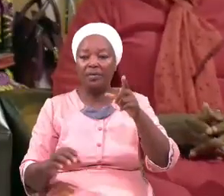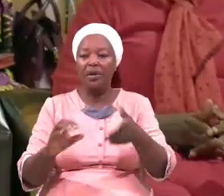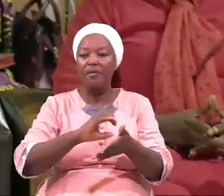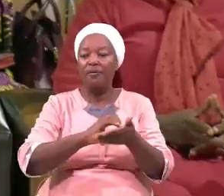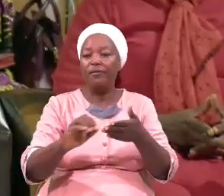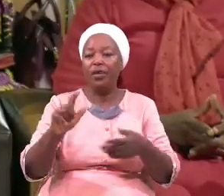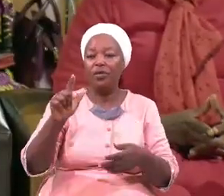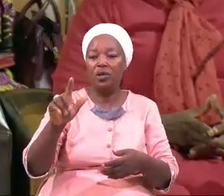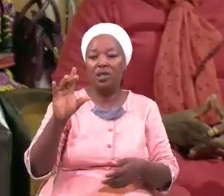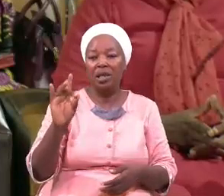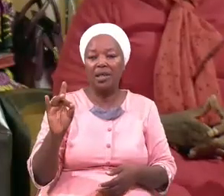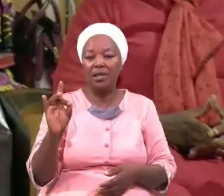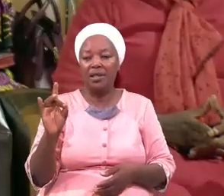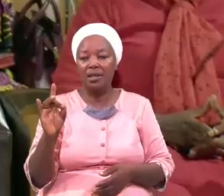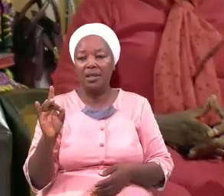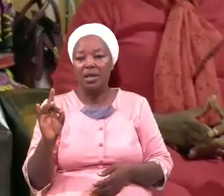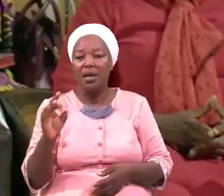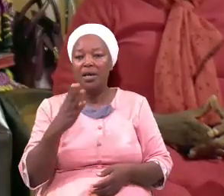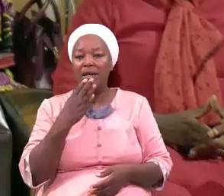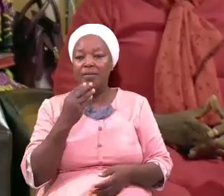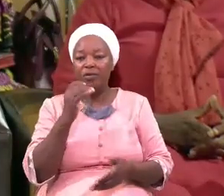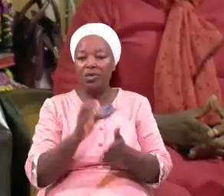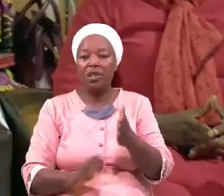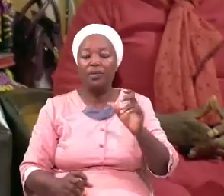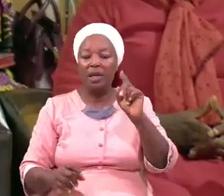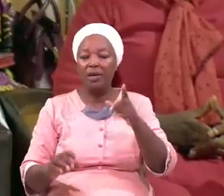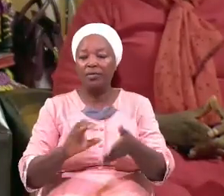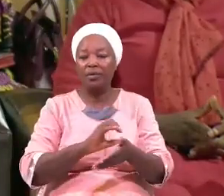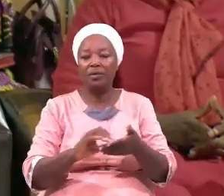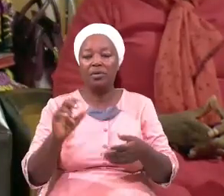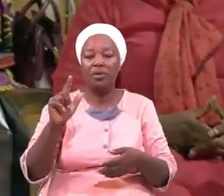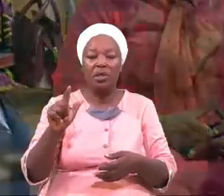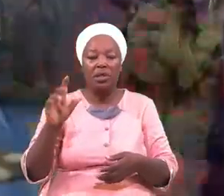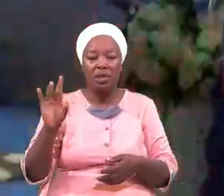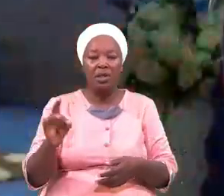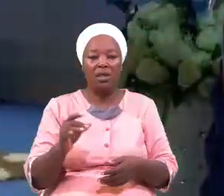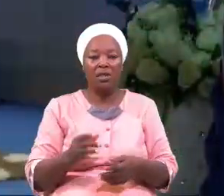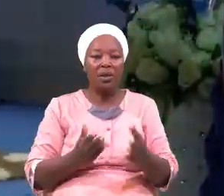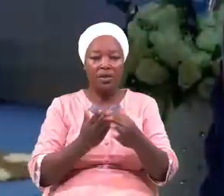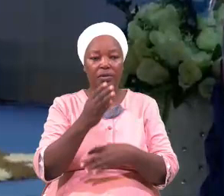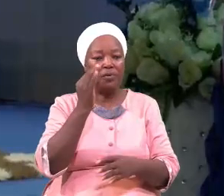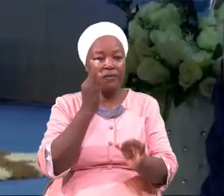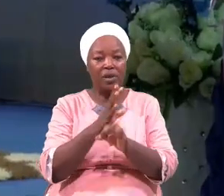verse 28. Through faith, he kept the Passover